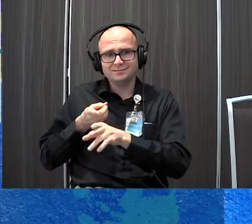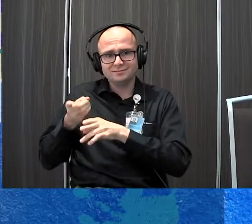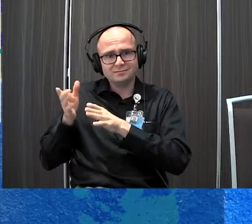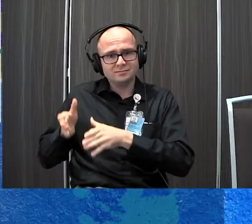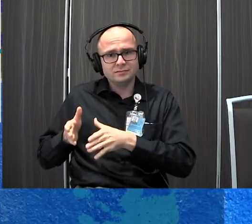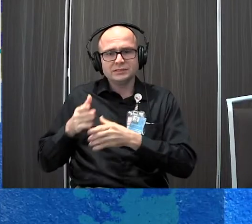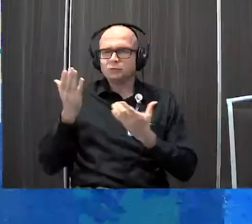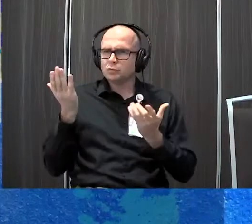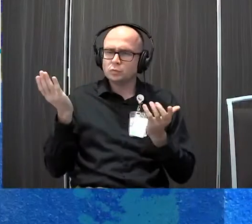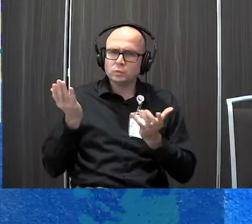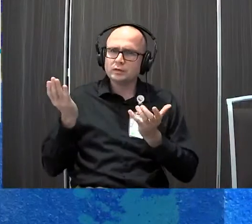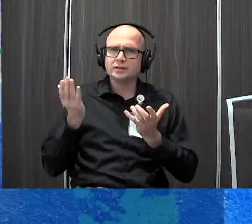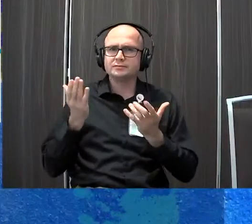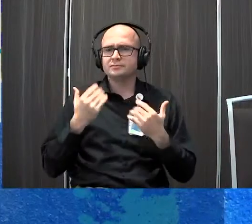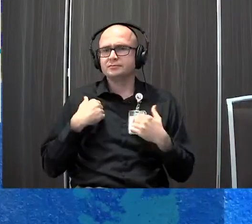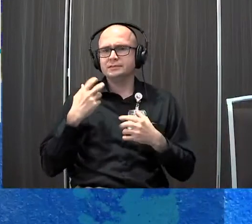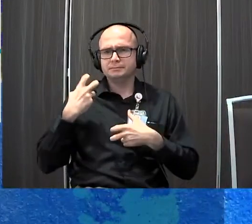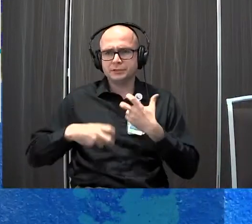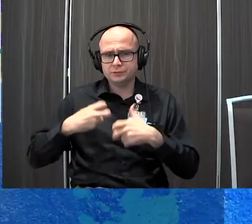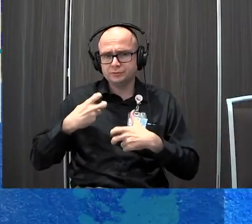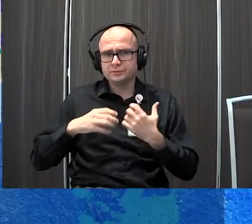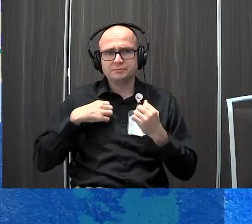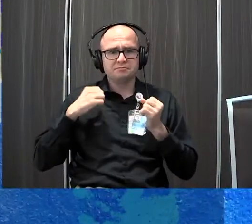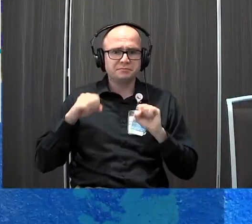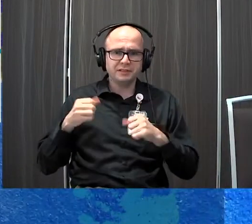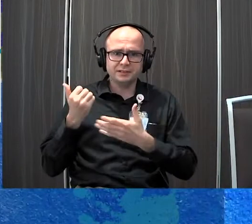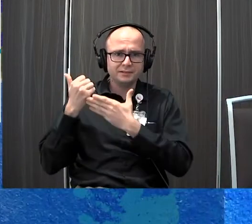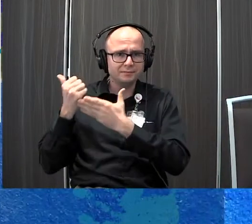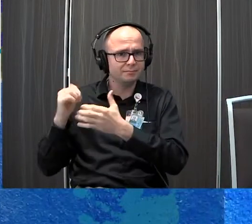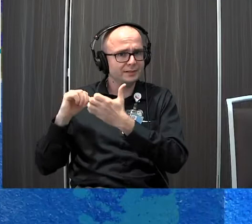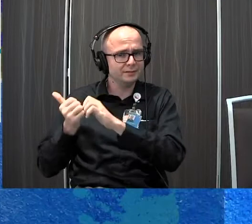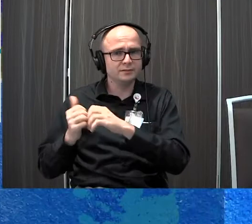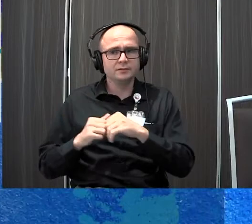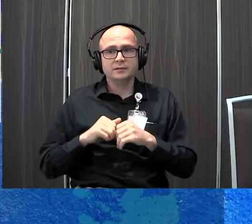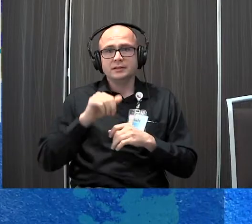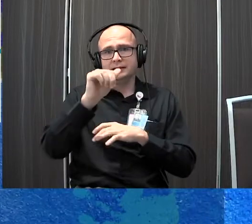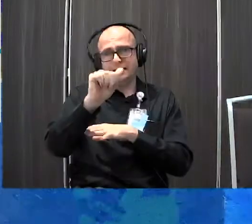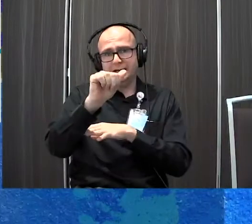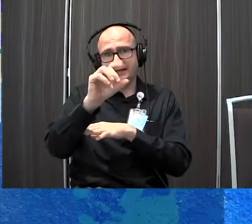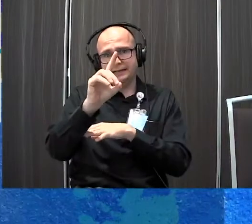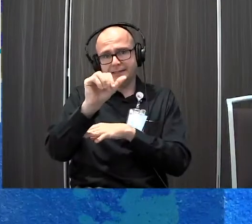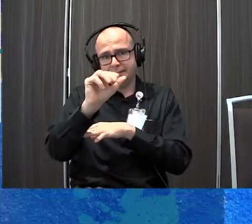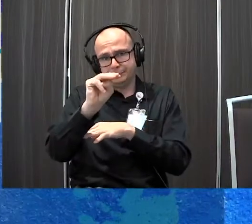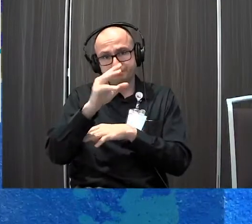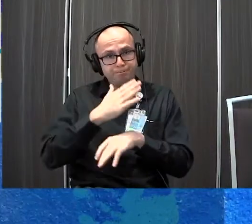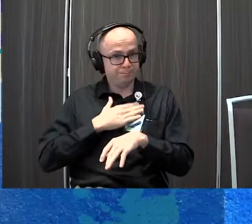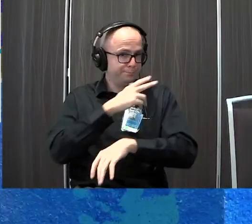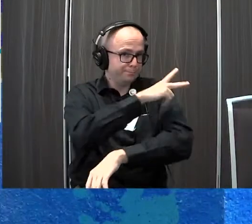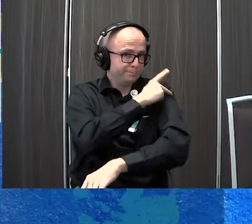are the endocrine issues in charge and what can we do about them? And this is Adam. This is one of my patients